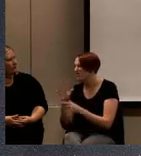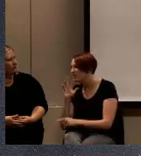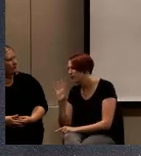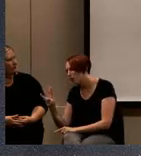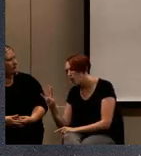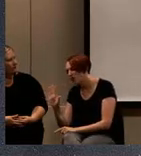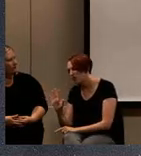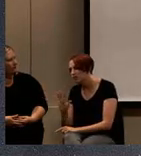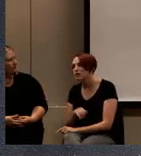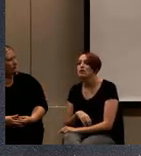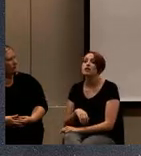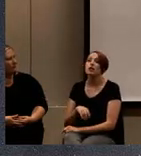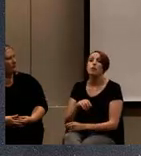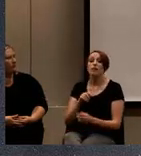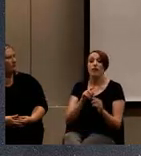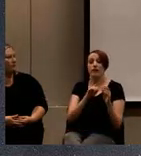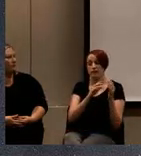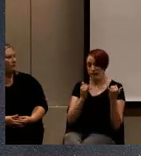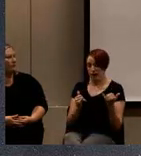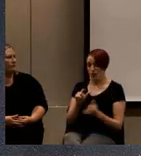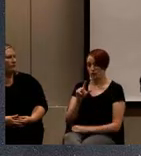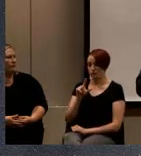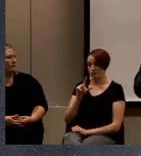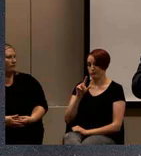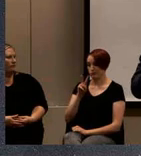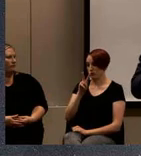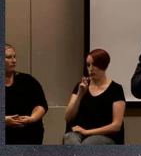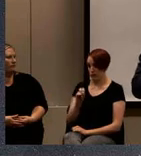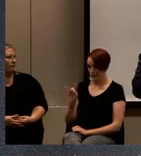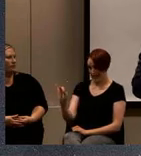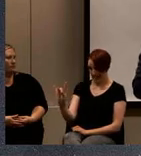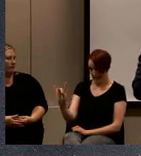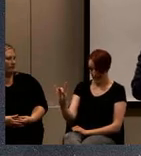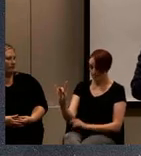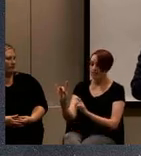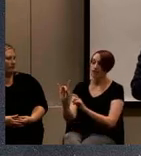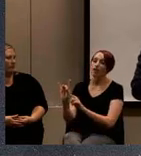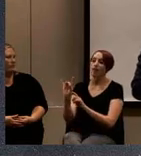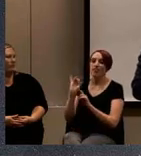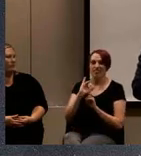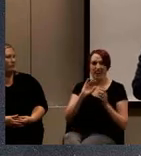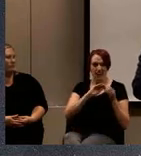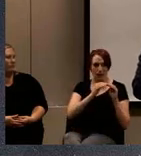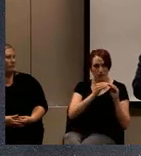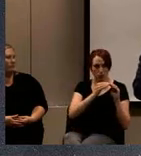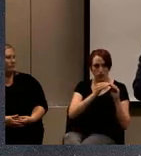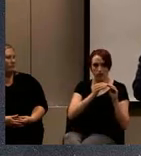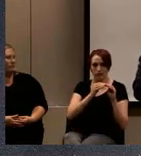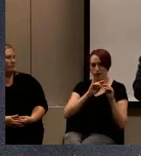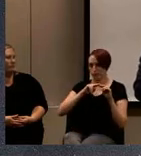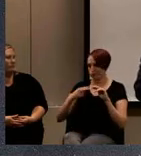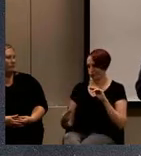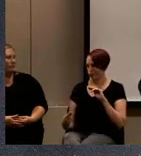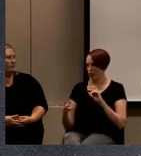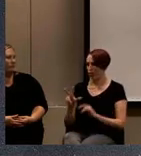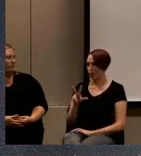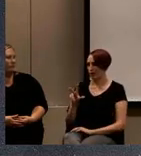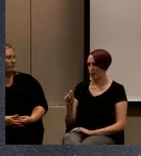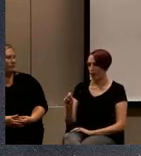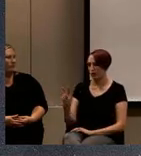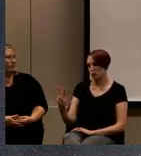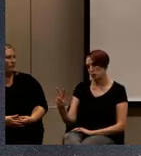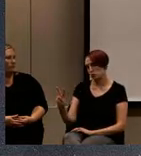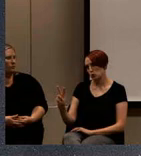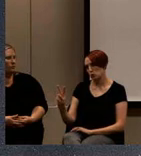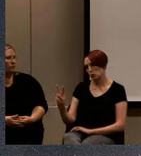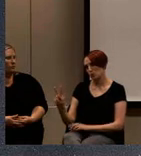by 2008, that had declined to 3.2 times. So kind